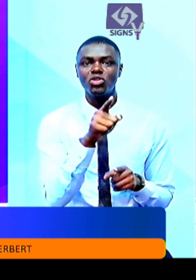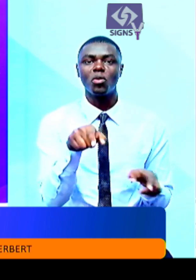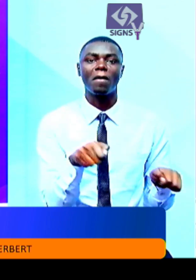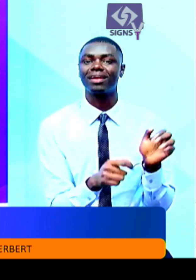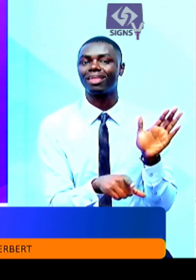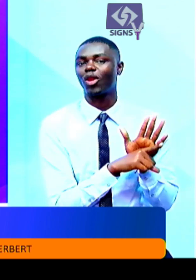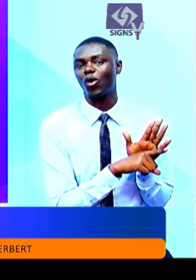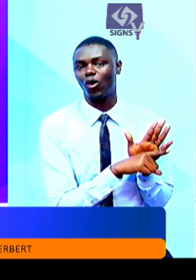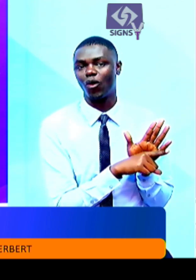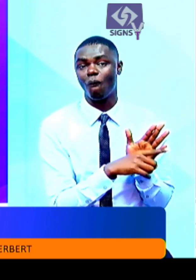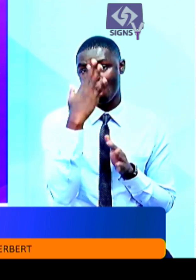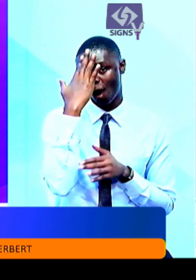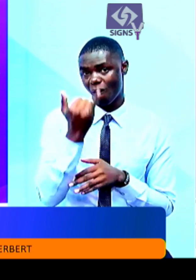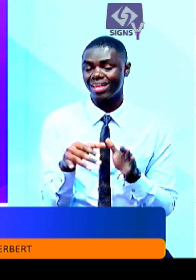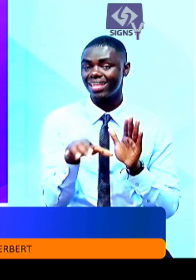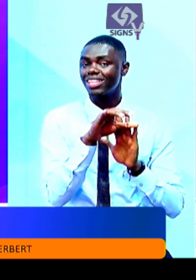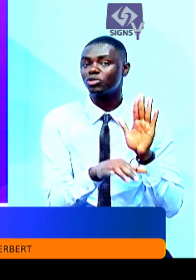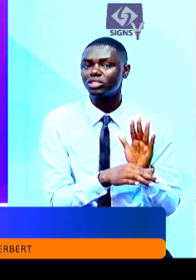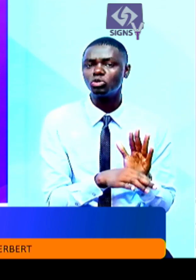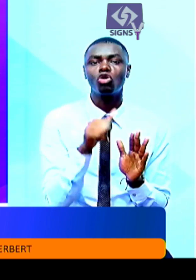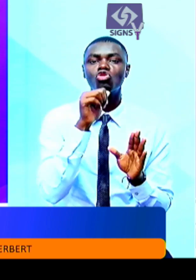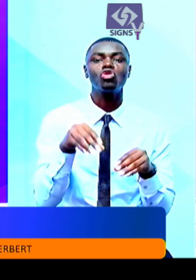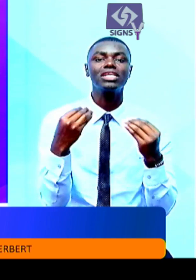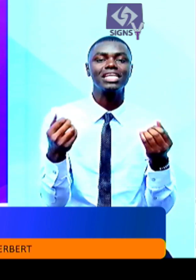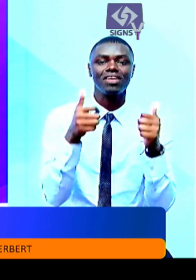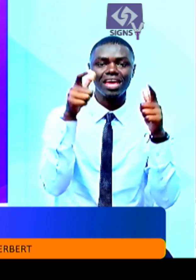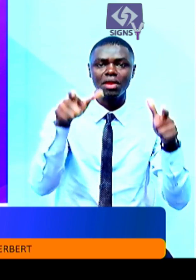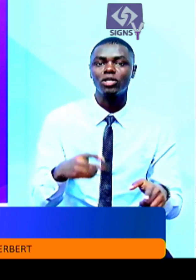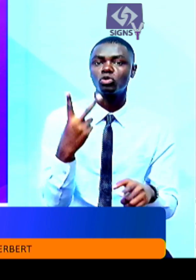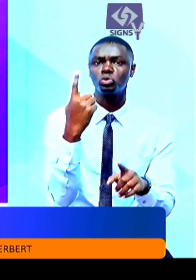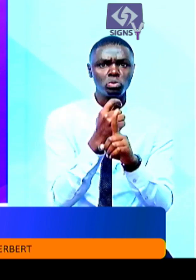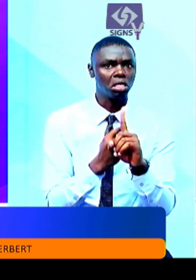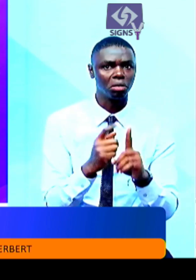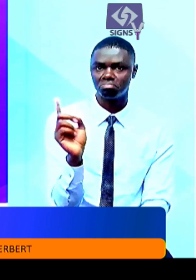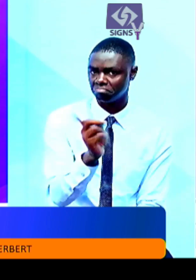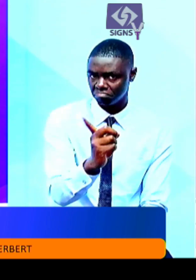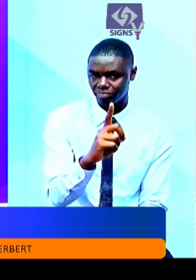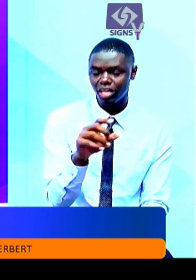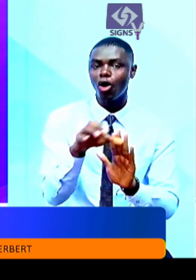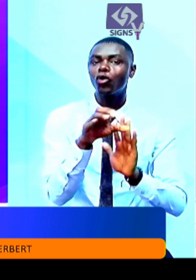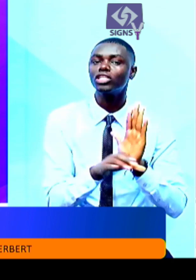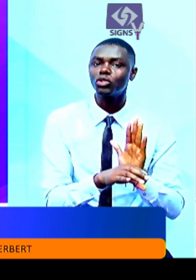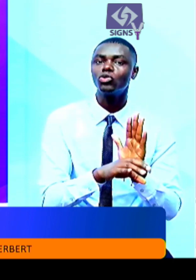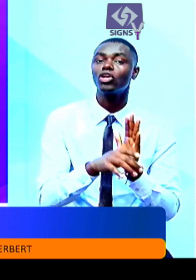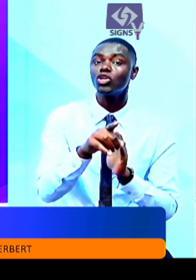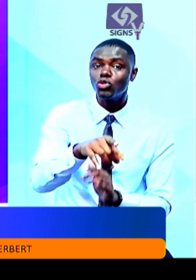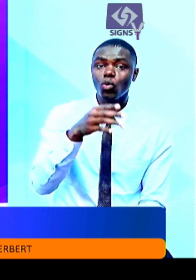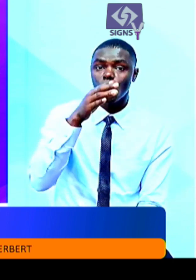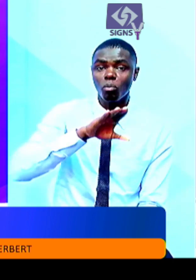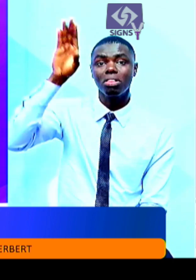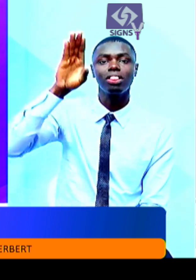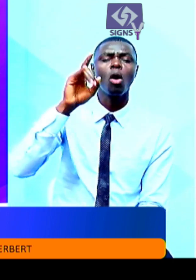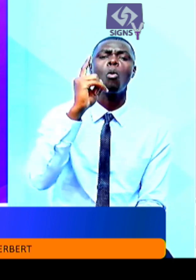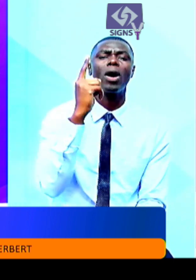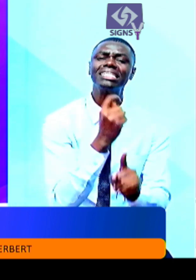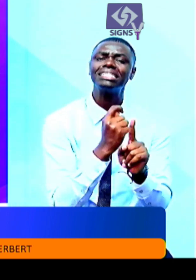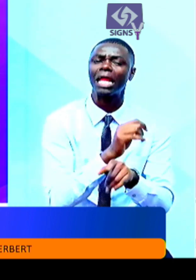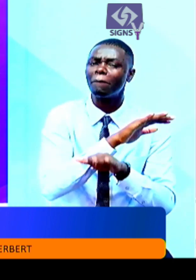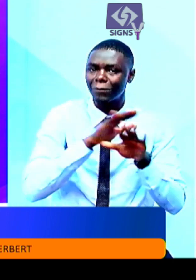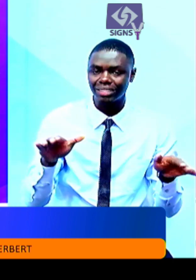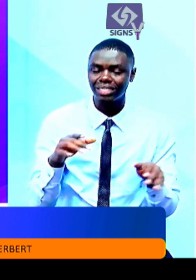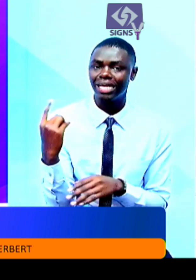the law. Because the Constitution doesn't give anybody two terms. The Constitution, you are sworn in for one term. Yeah. Then